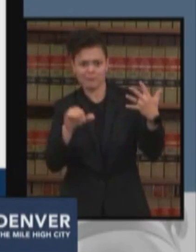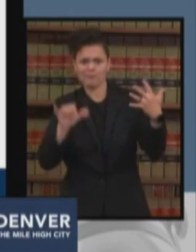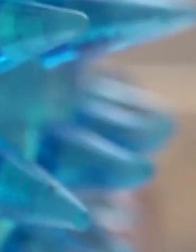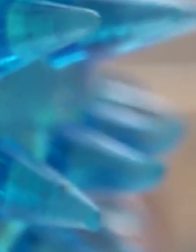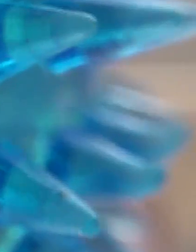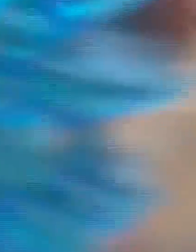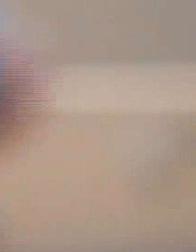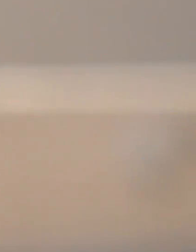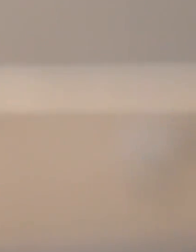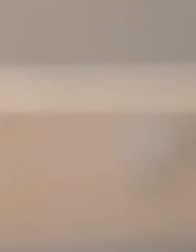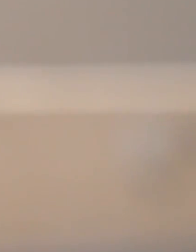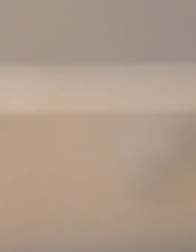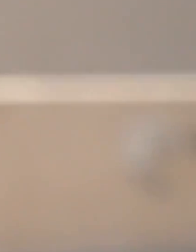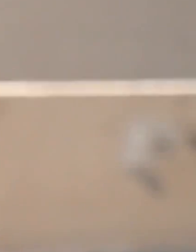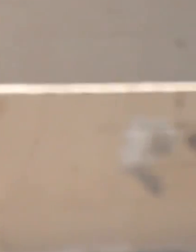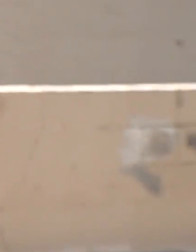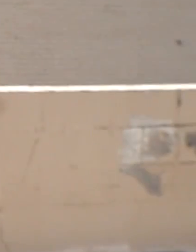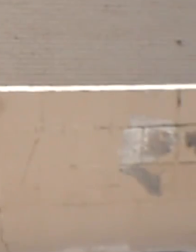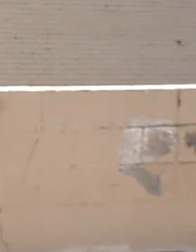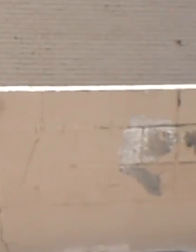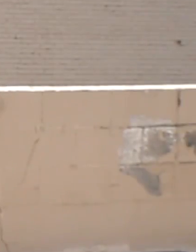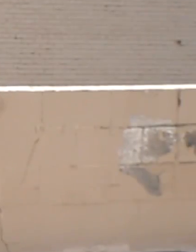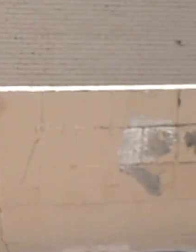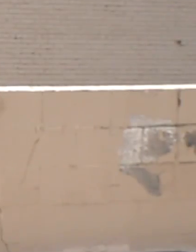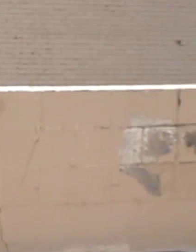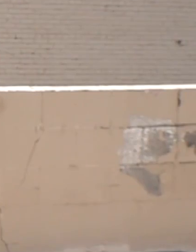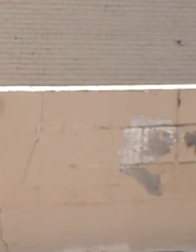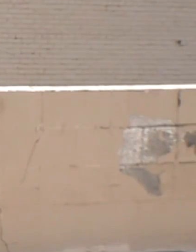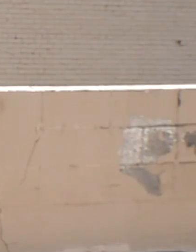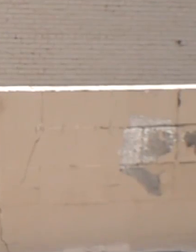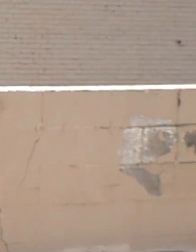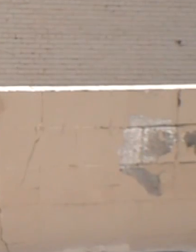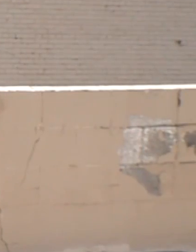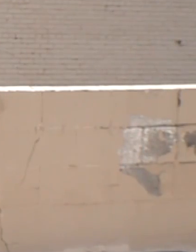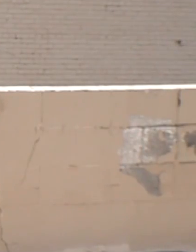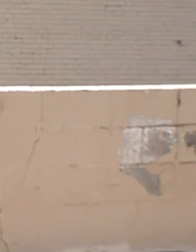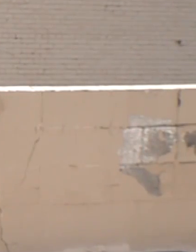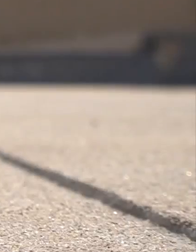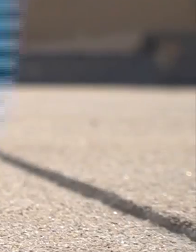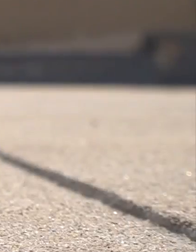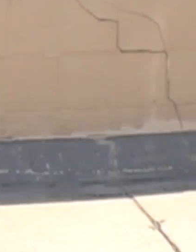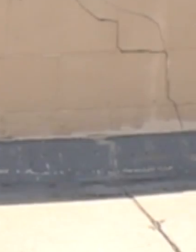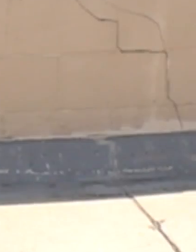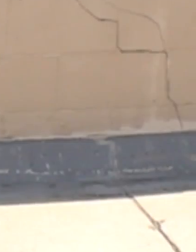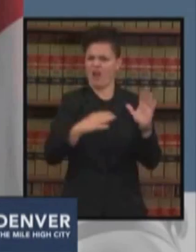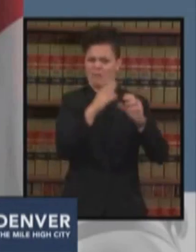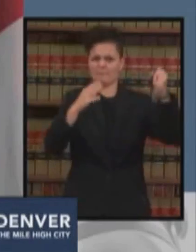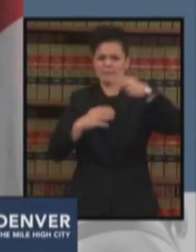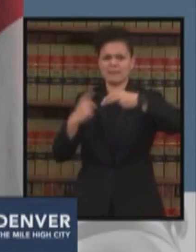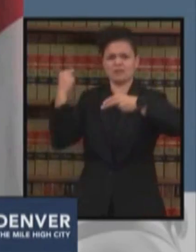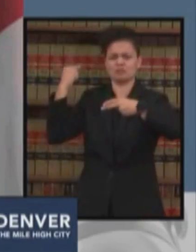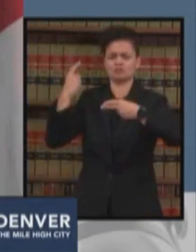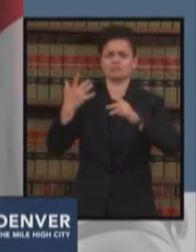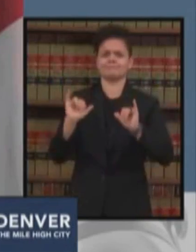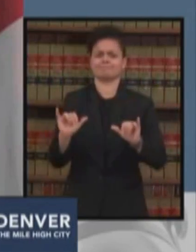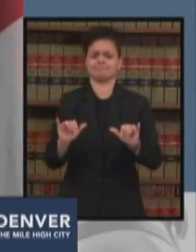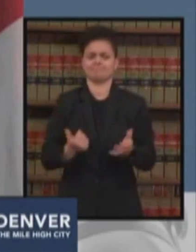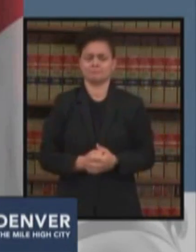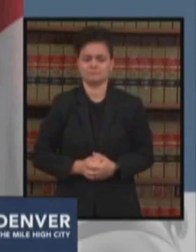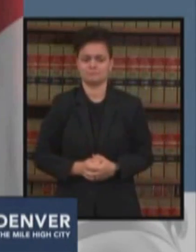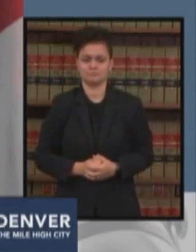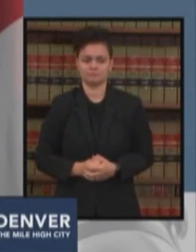seasonal break. So if you can imagine this ball as the number of cases, then it's since tripled. Coupled with that concern